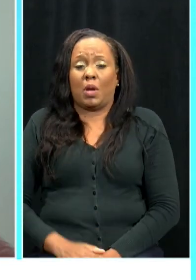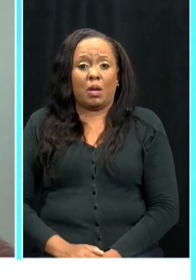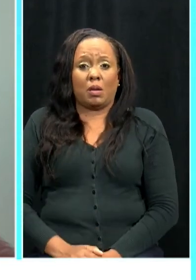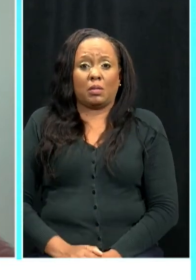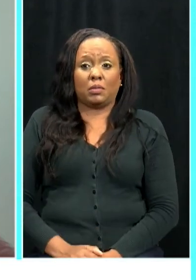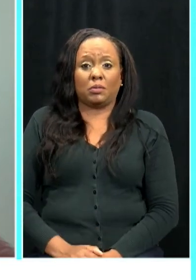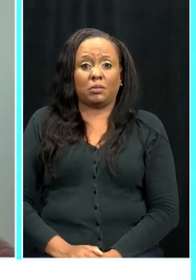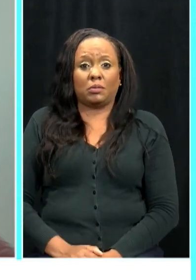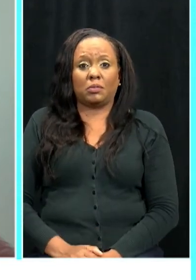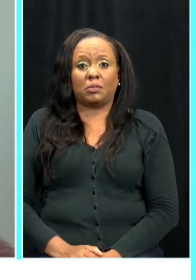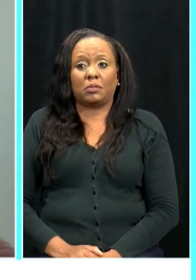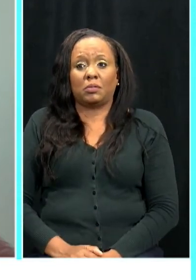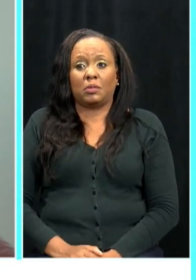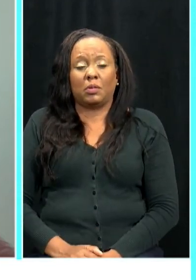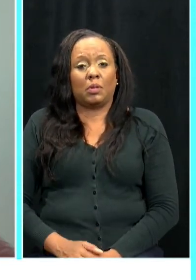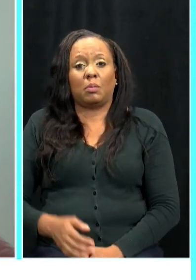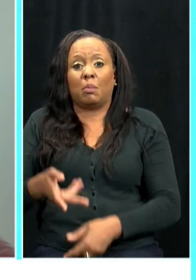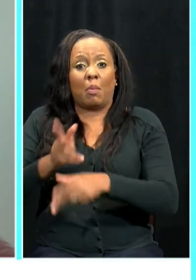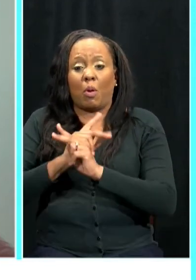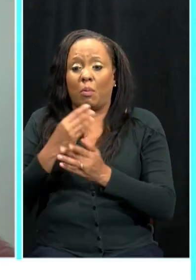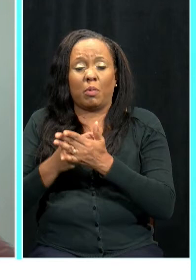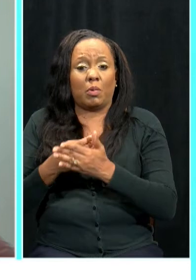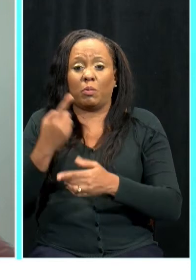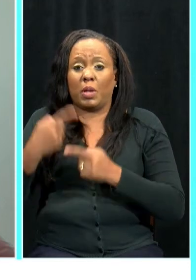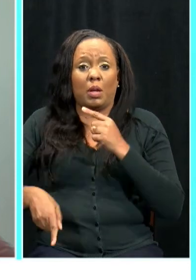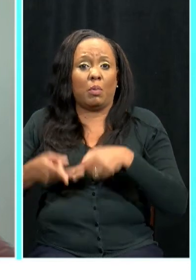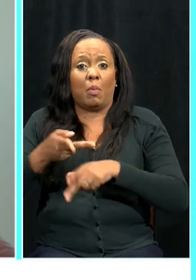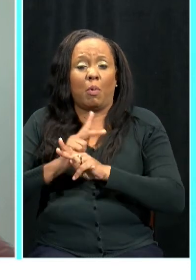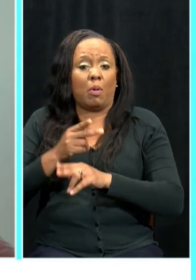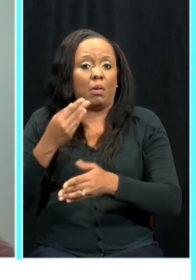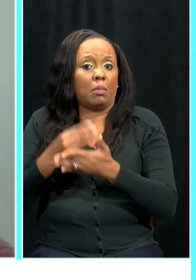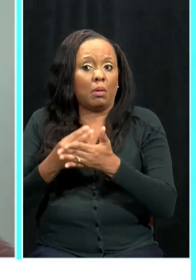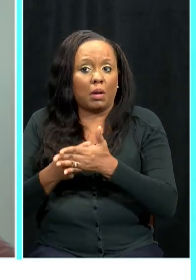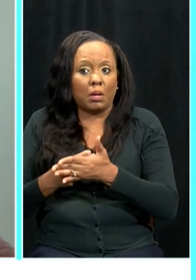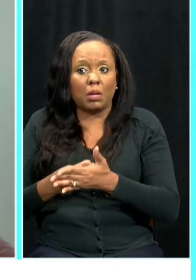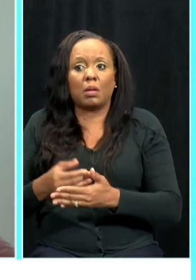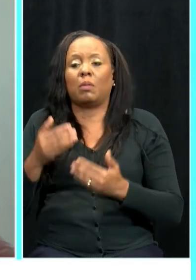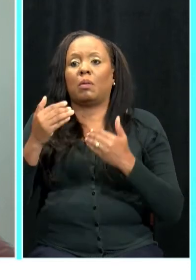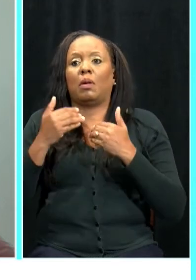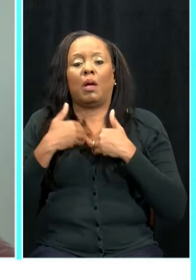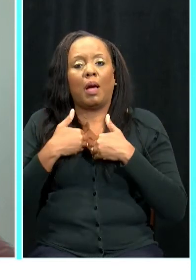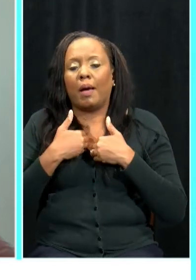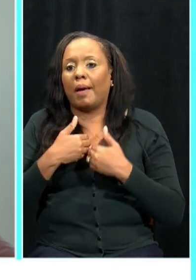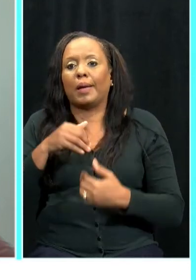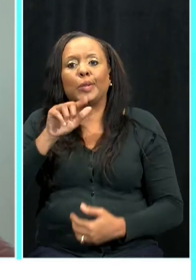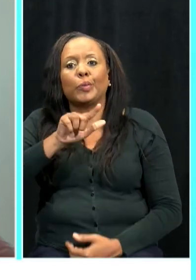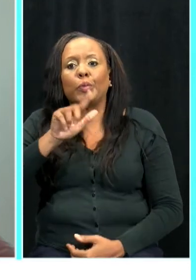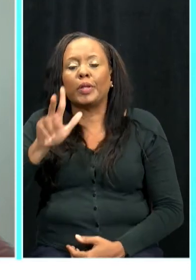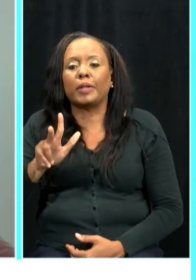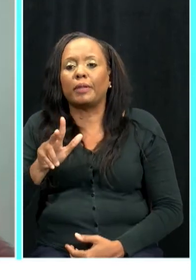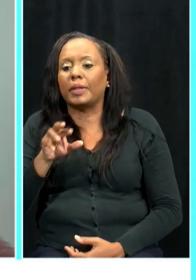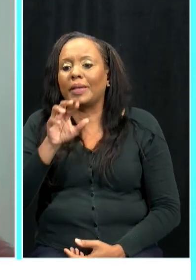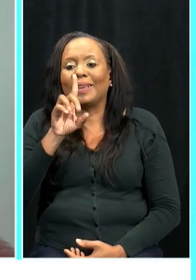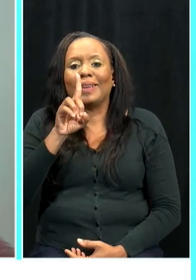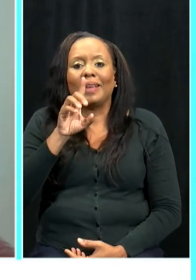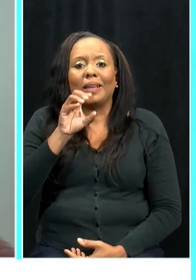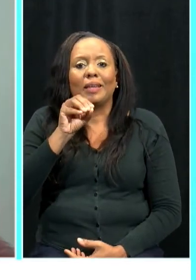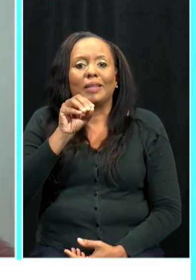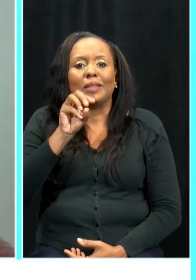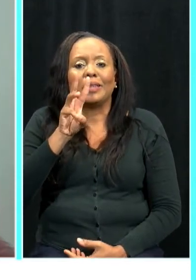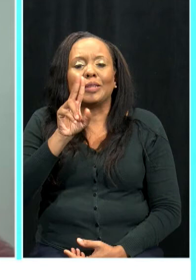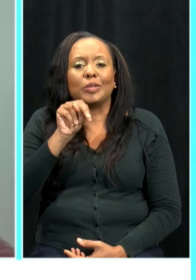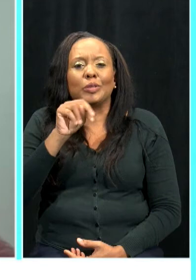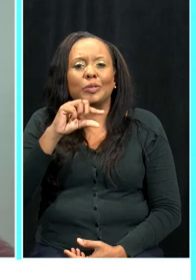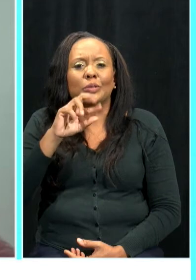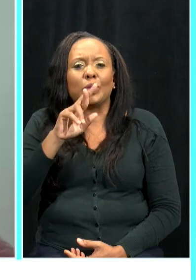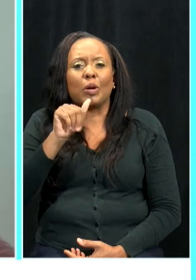23 successive downgrades of our economy, um, sewage running in the street. So, I mean,